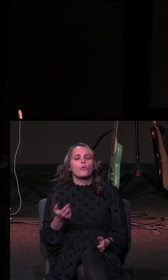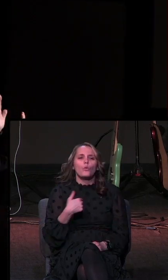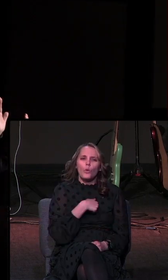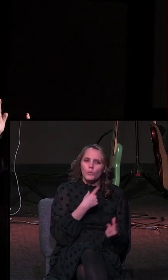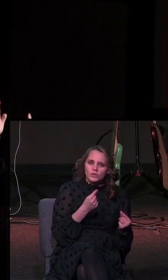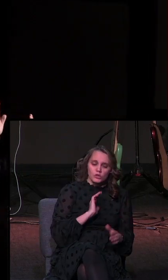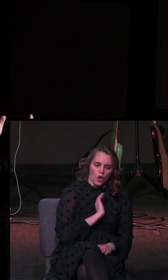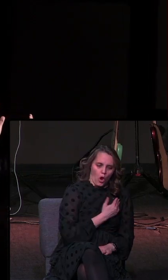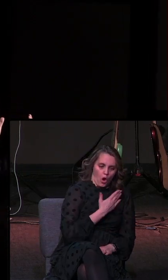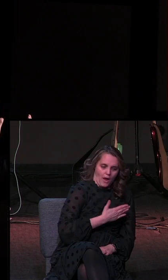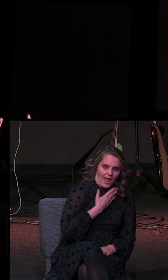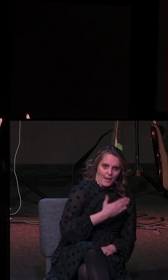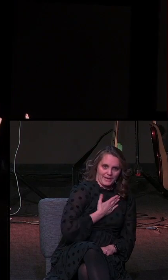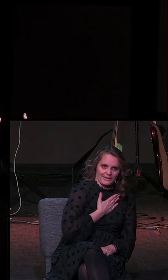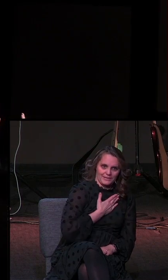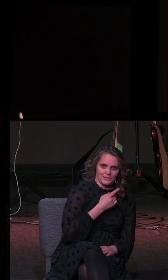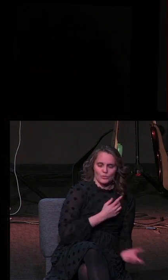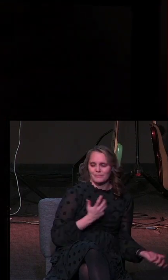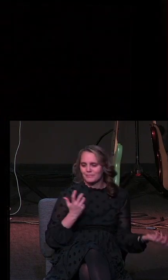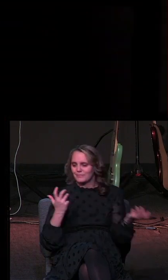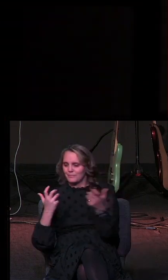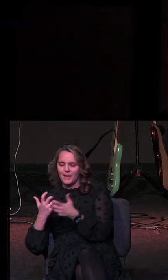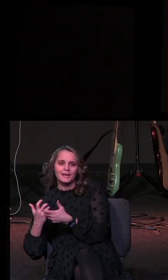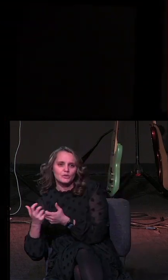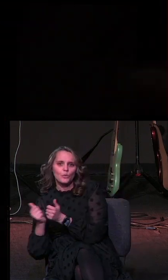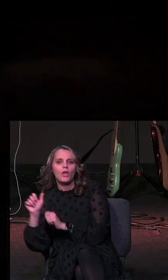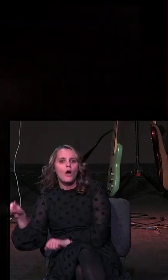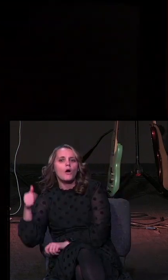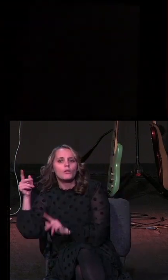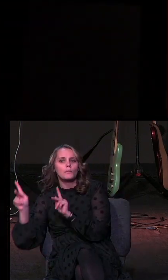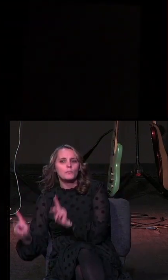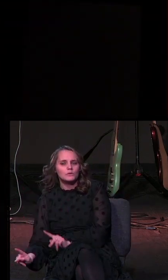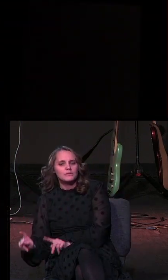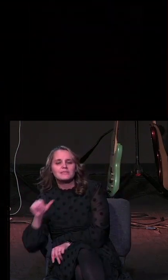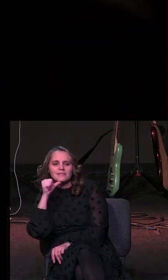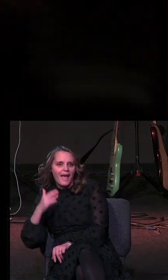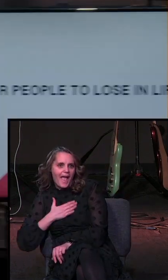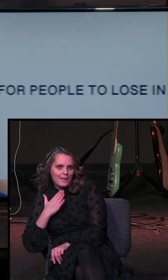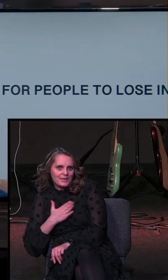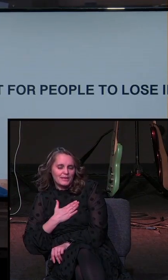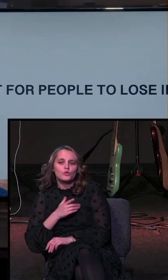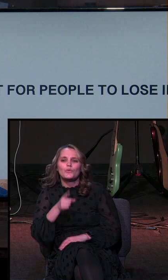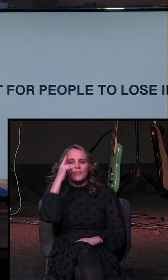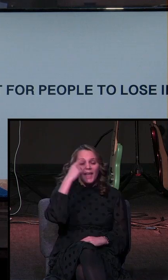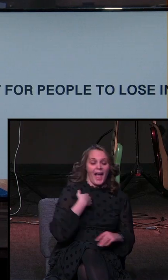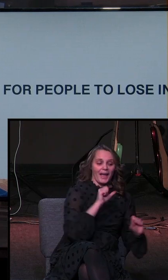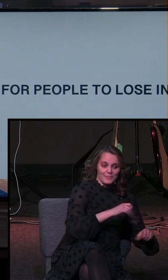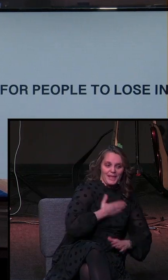to someone else's unhappiness. In other words, the only way I can be happy is if I know that they're